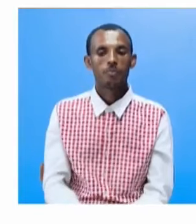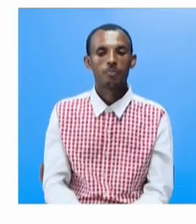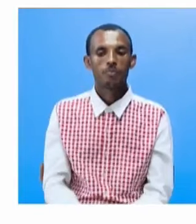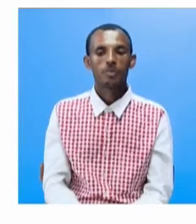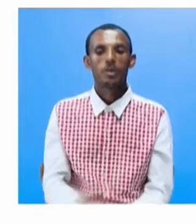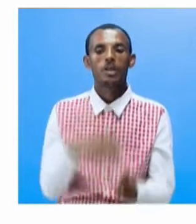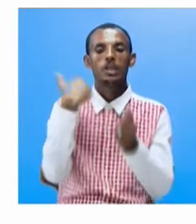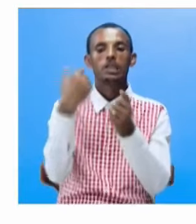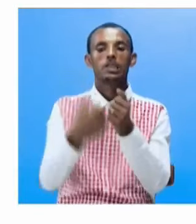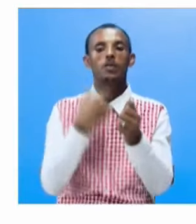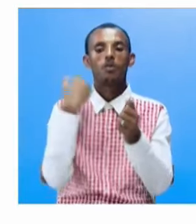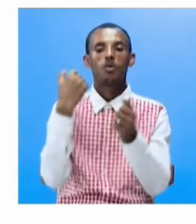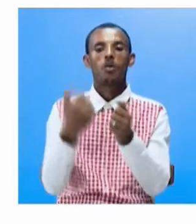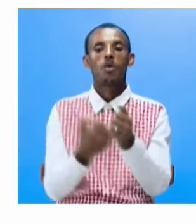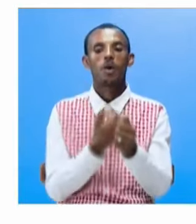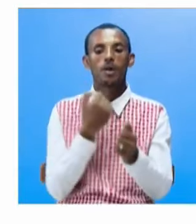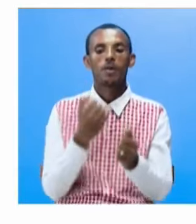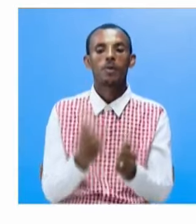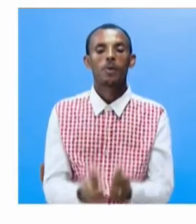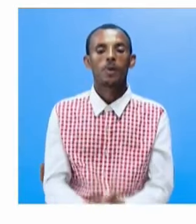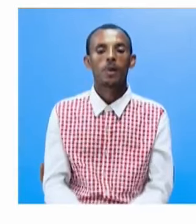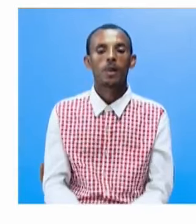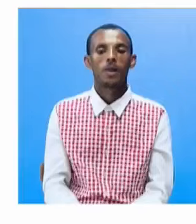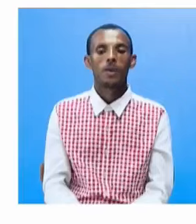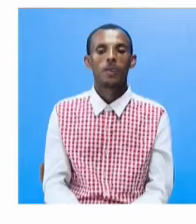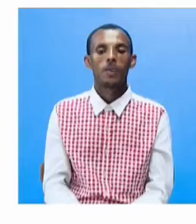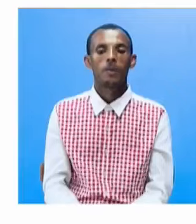the following